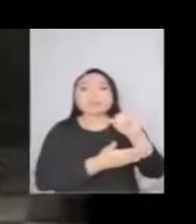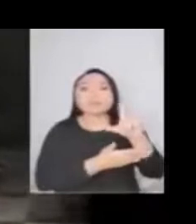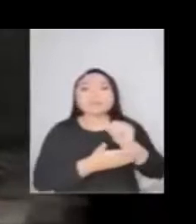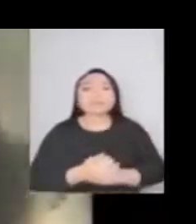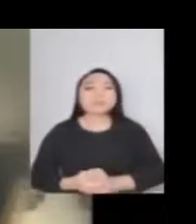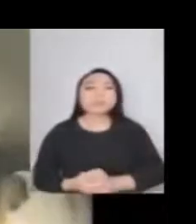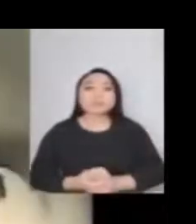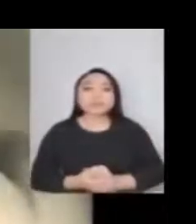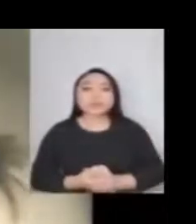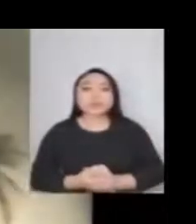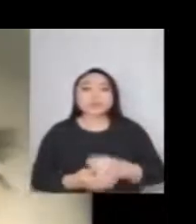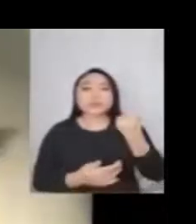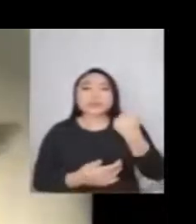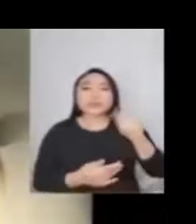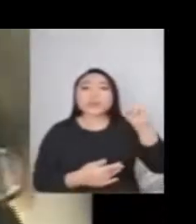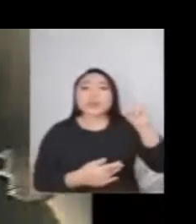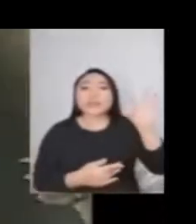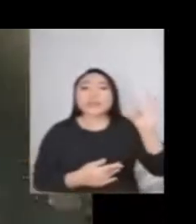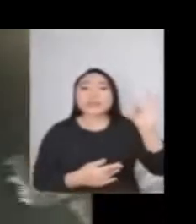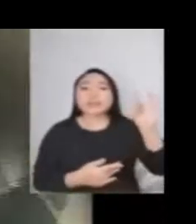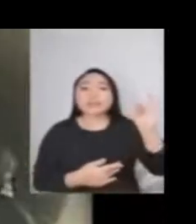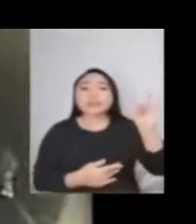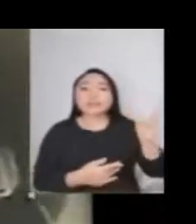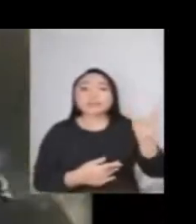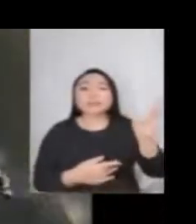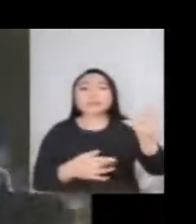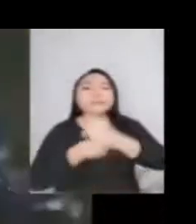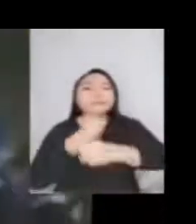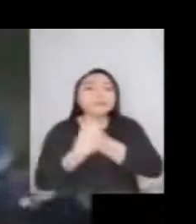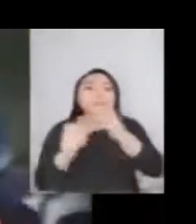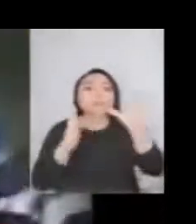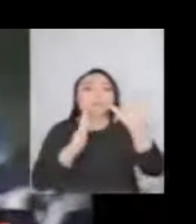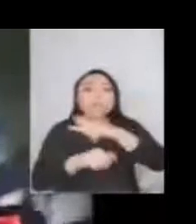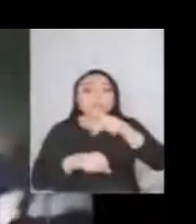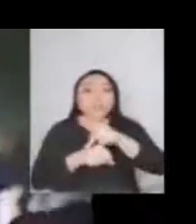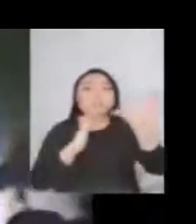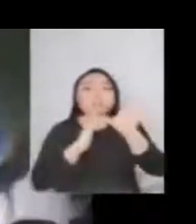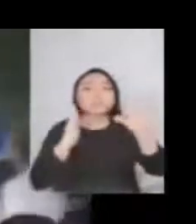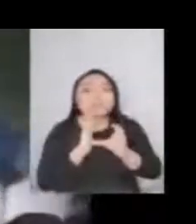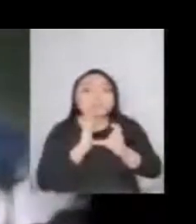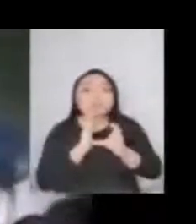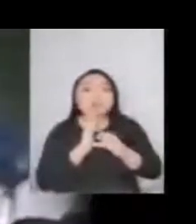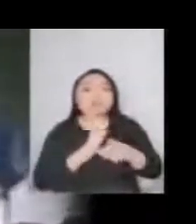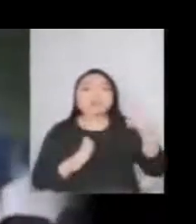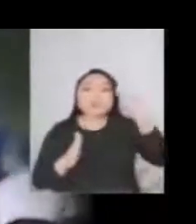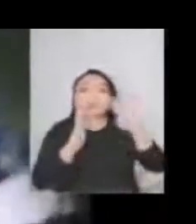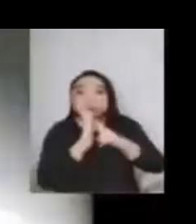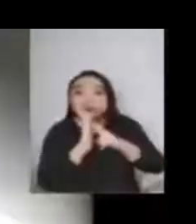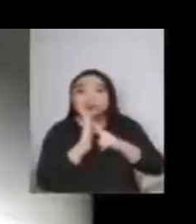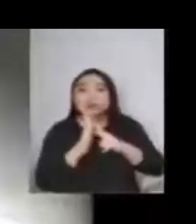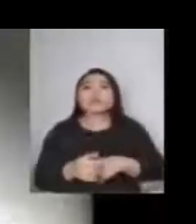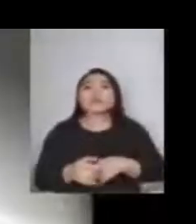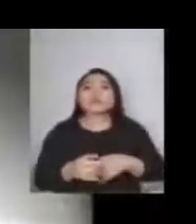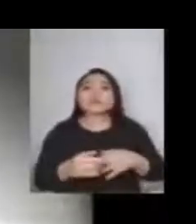their social, economic, political, and civil rights. The 1987 Philippine Constitution